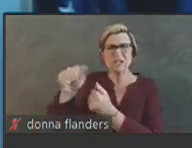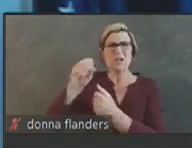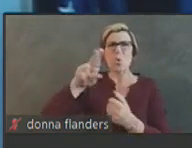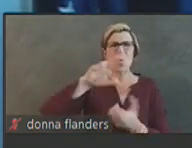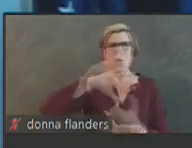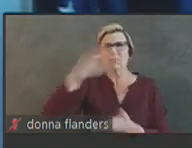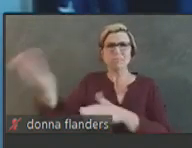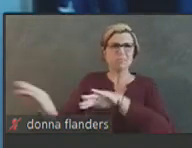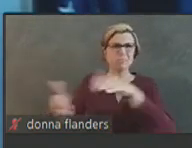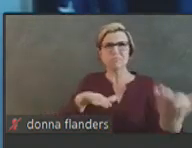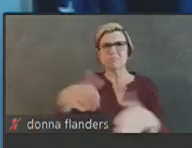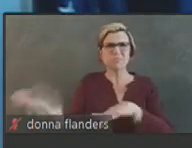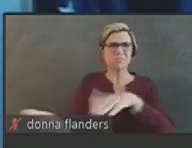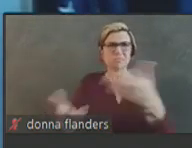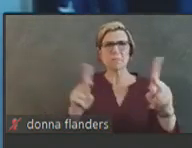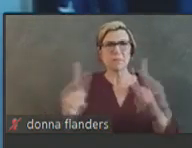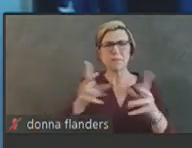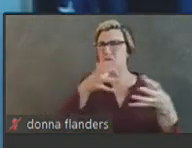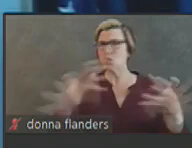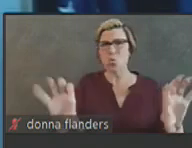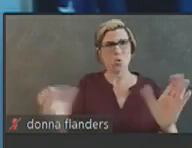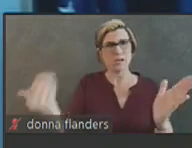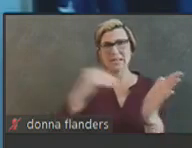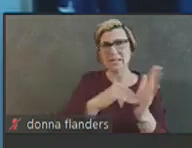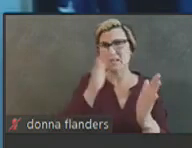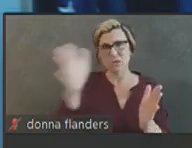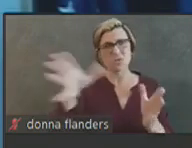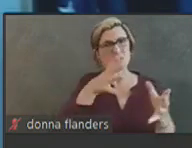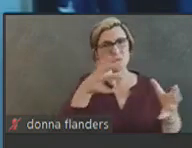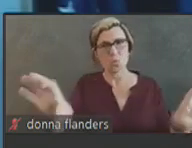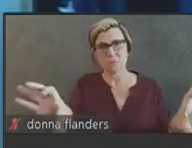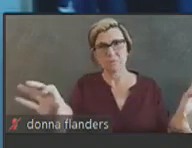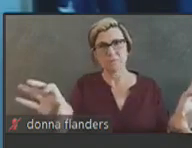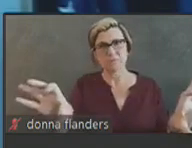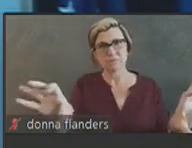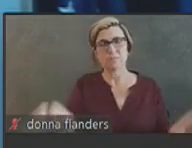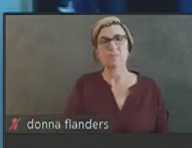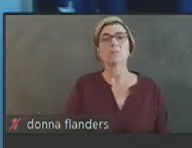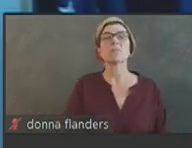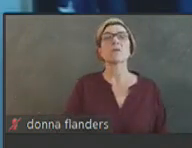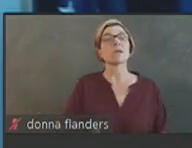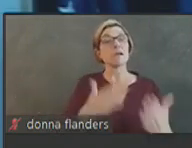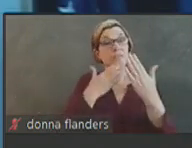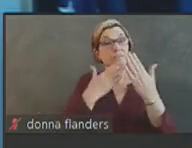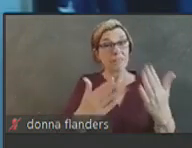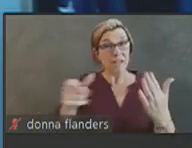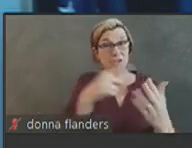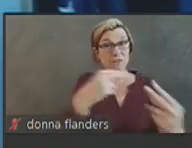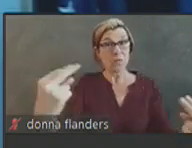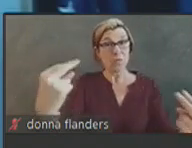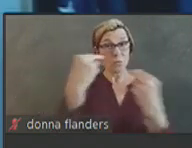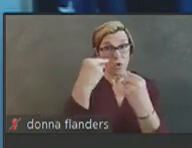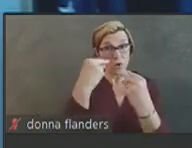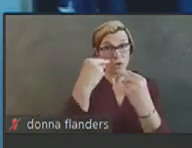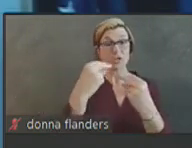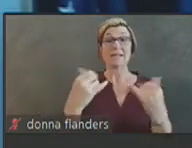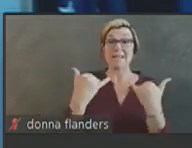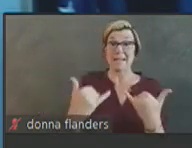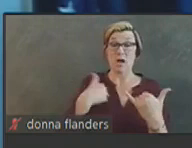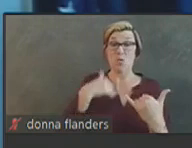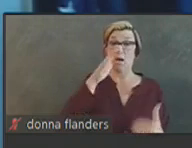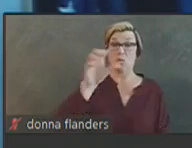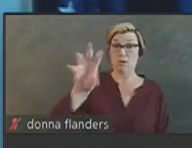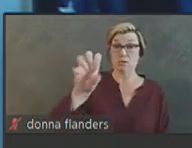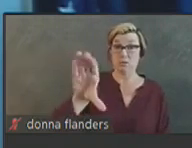So thank you once again. I want to share with you the state coronavirus hotline. If you